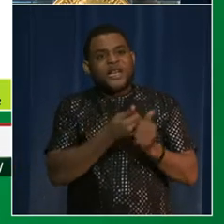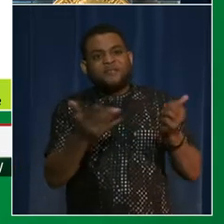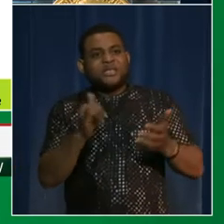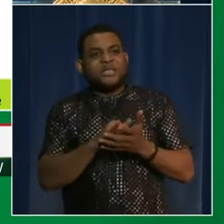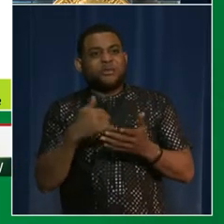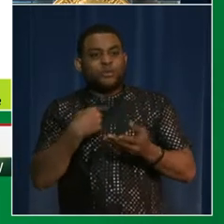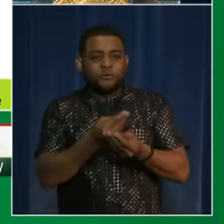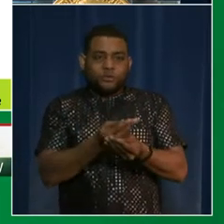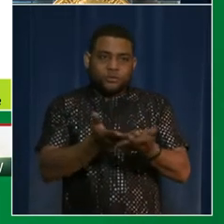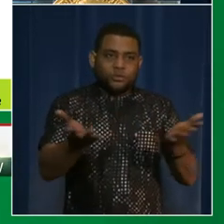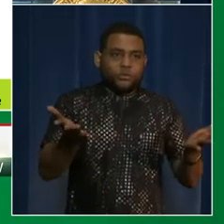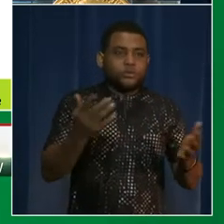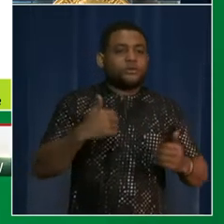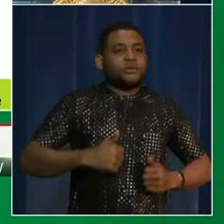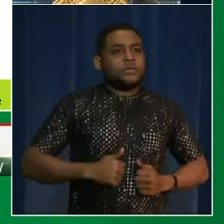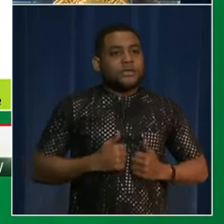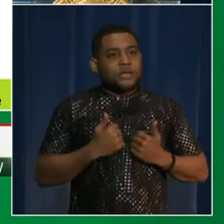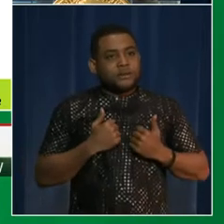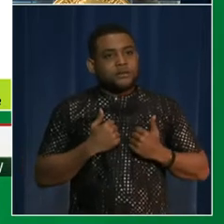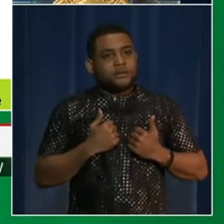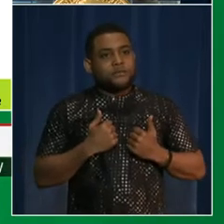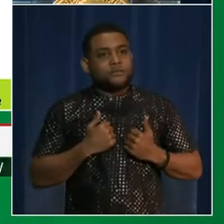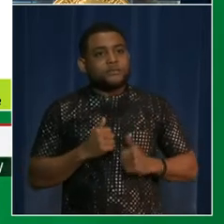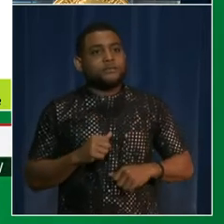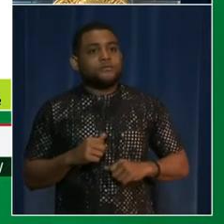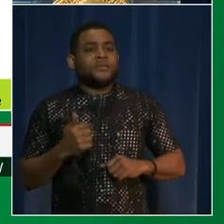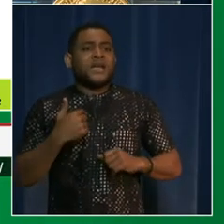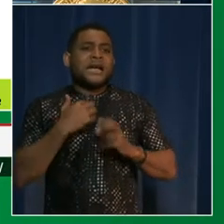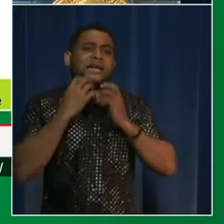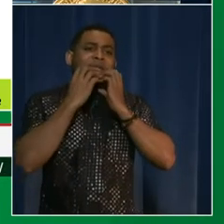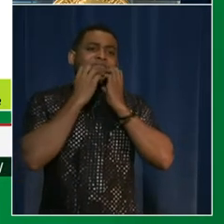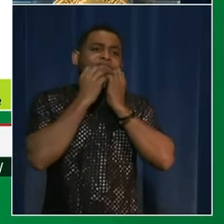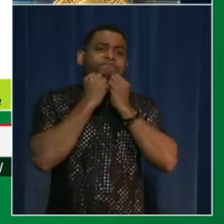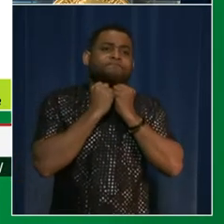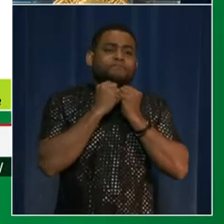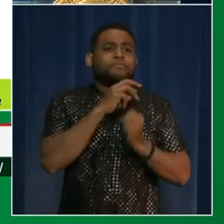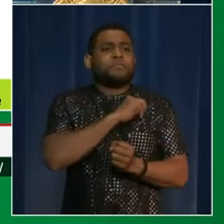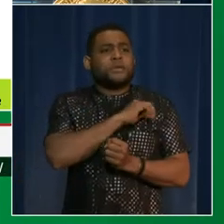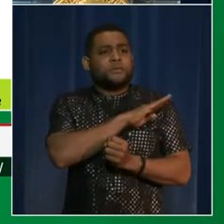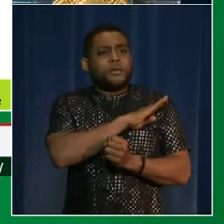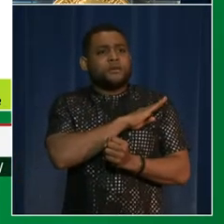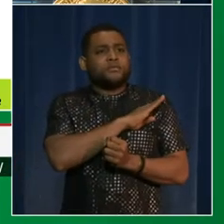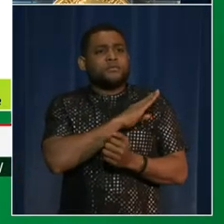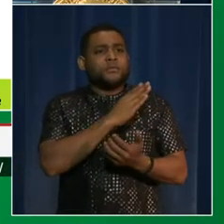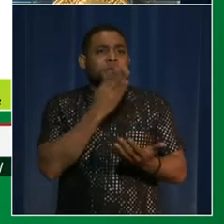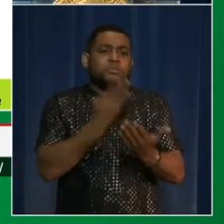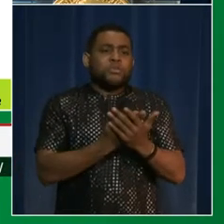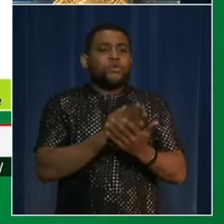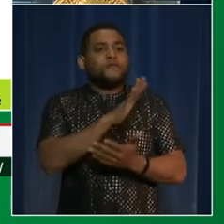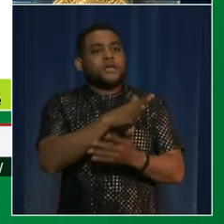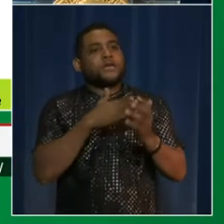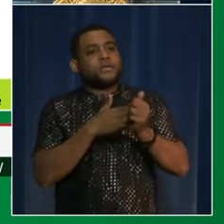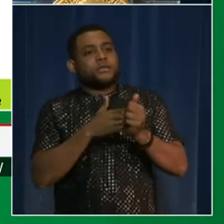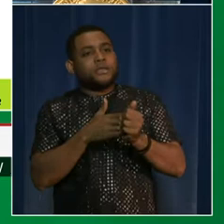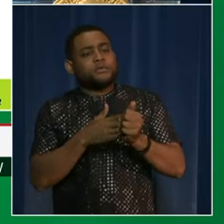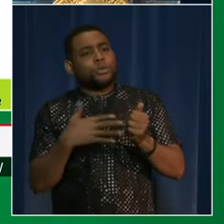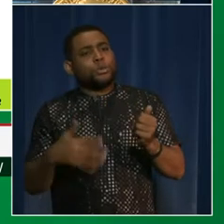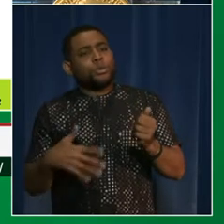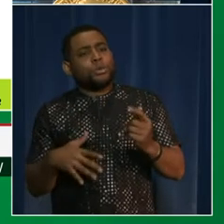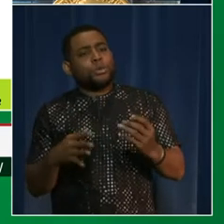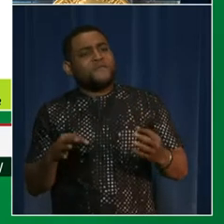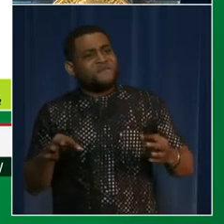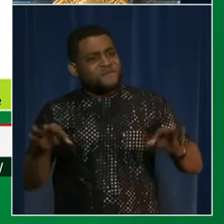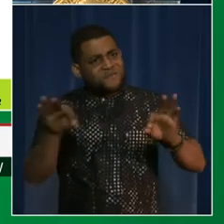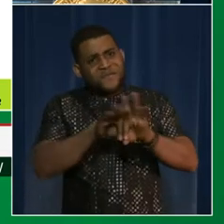district. I am grateful for Mayor Bowser. Her proven leadership has been invaluable. We have been able